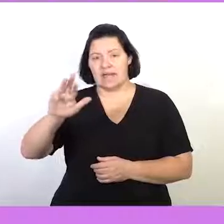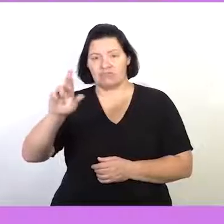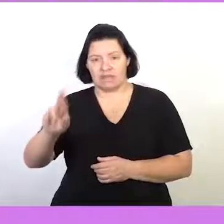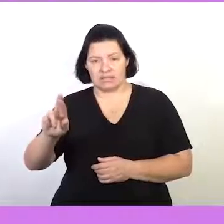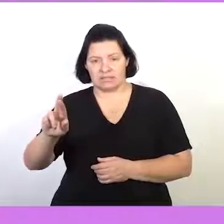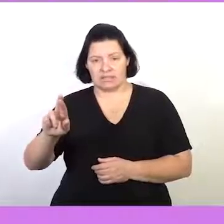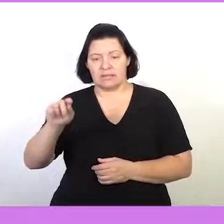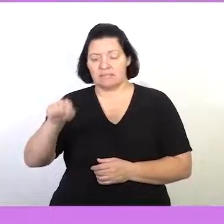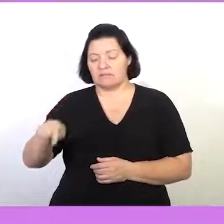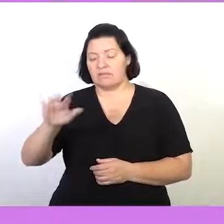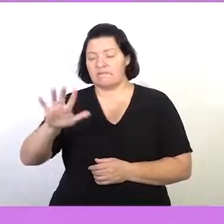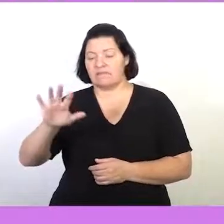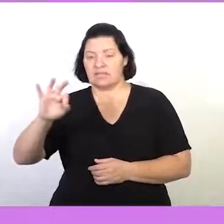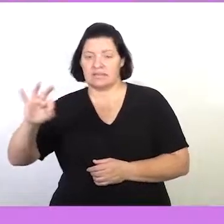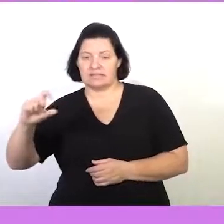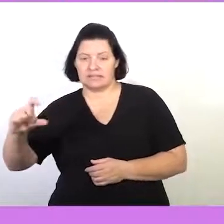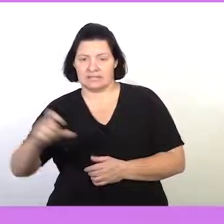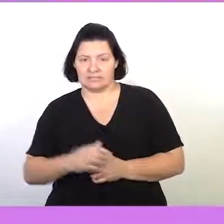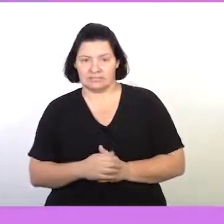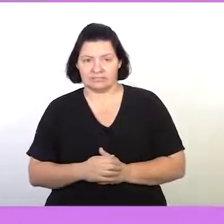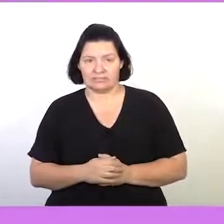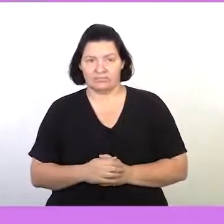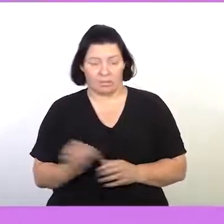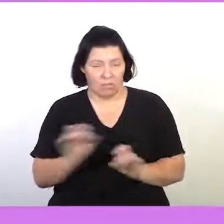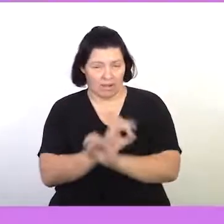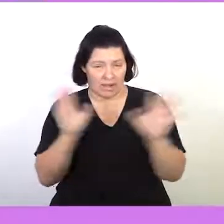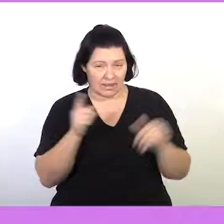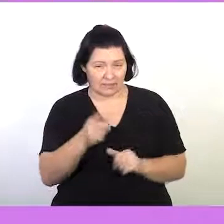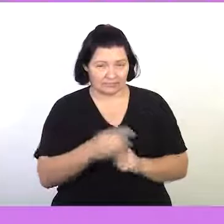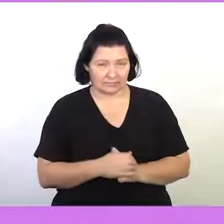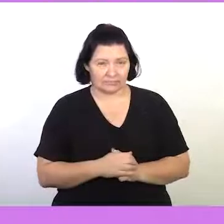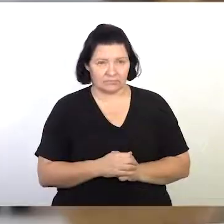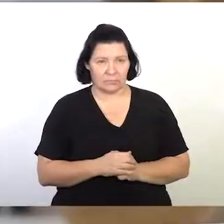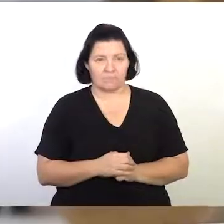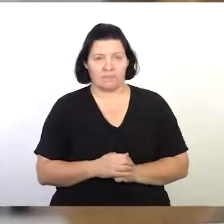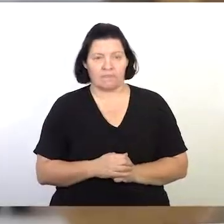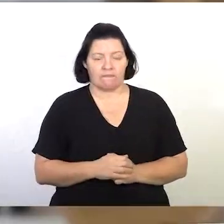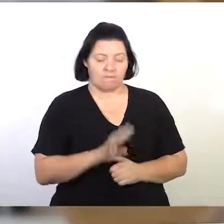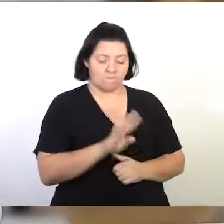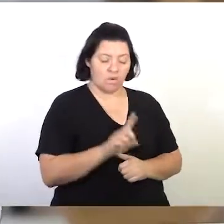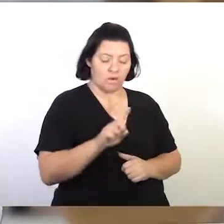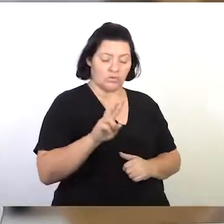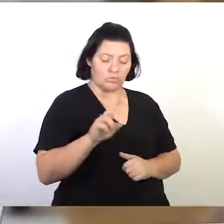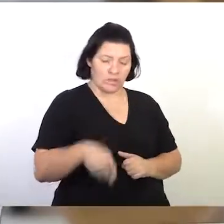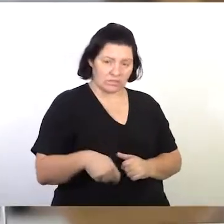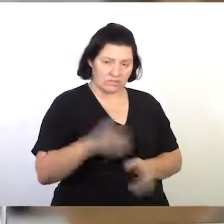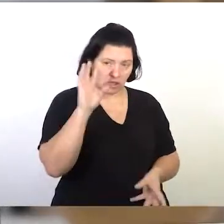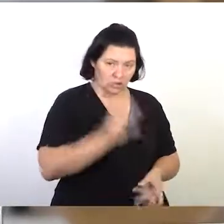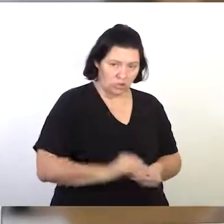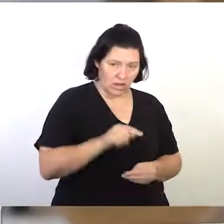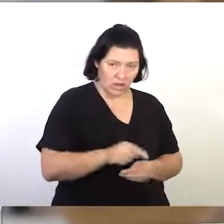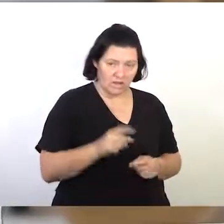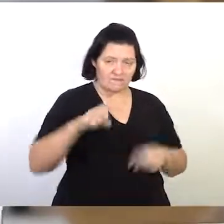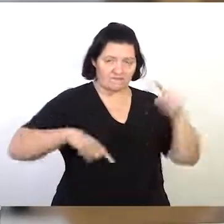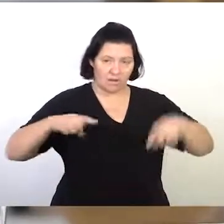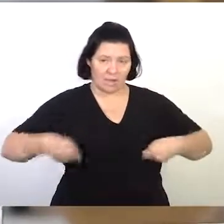390,869 rand and 53 cents. So I hope that is clear to all of you. I took the 412,000, the total